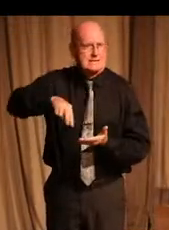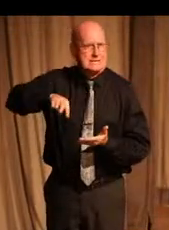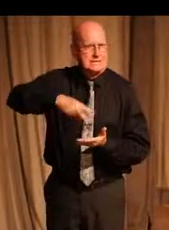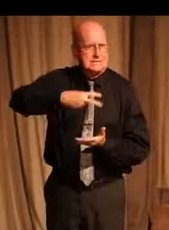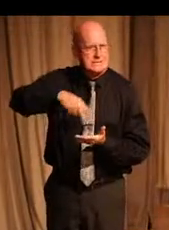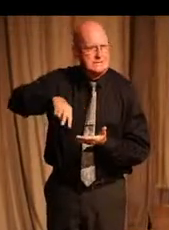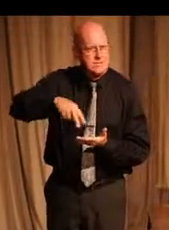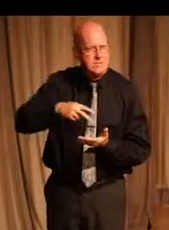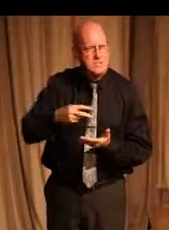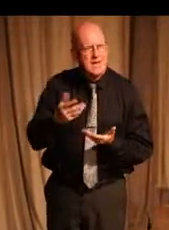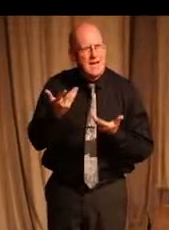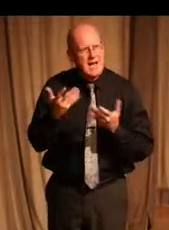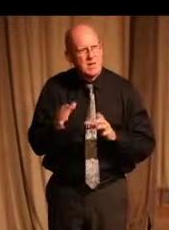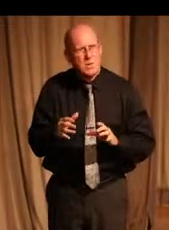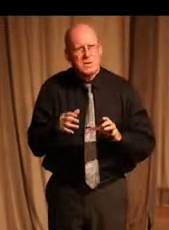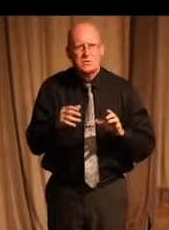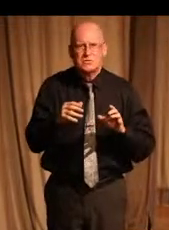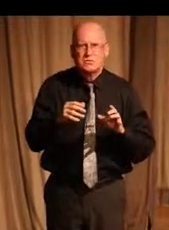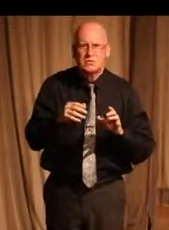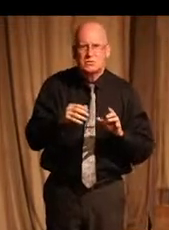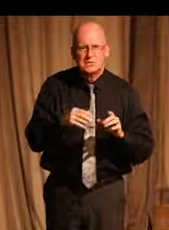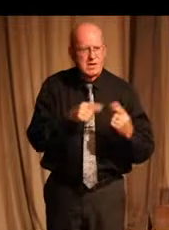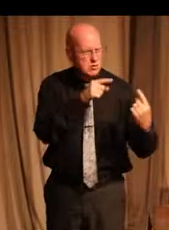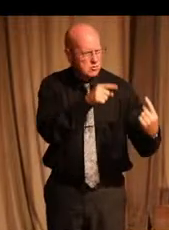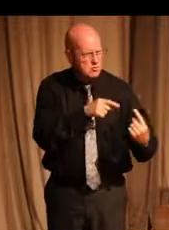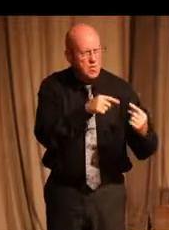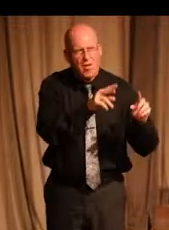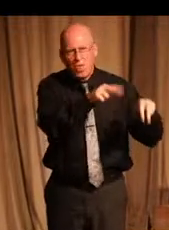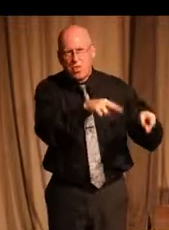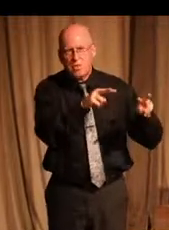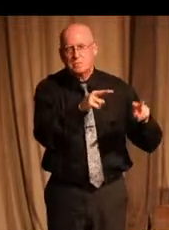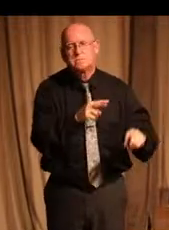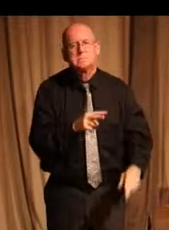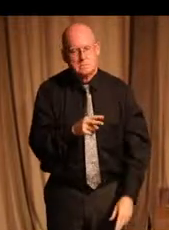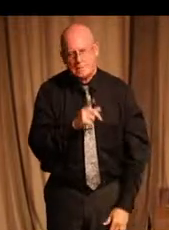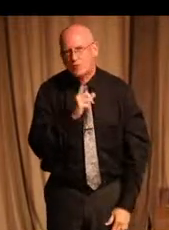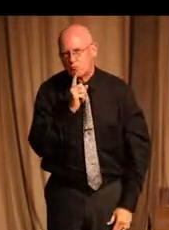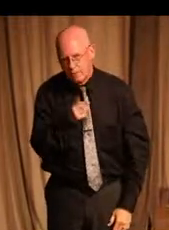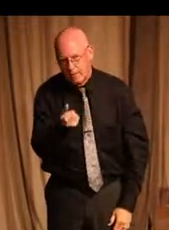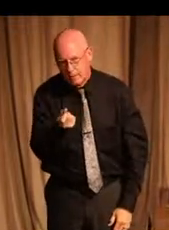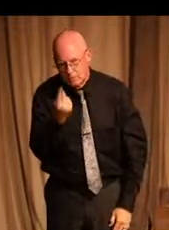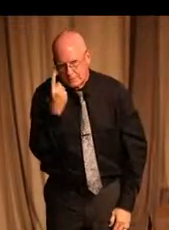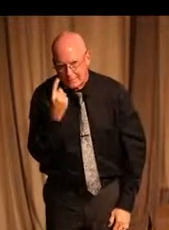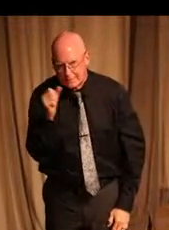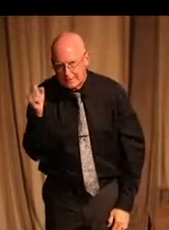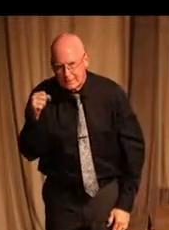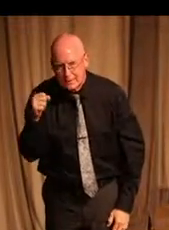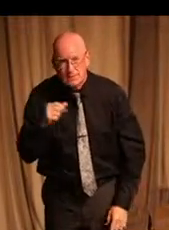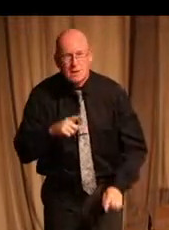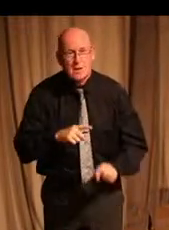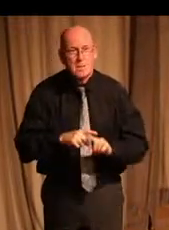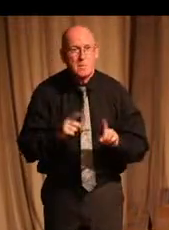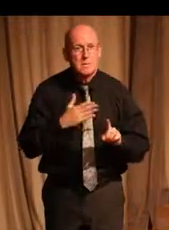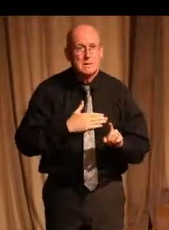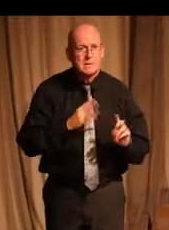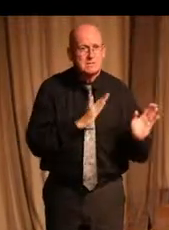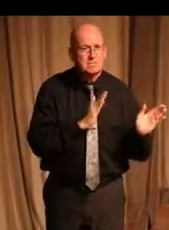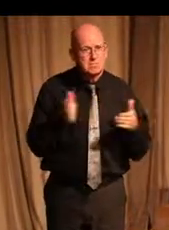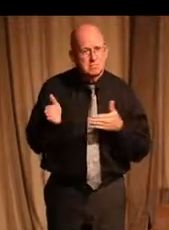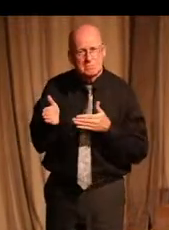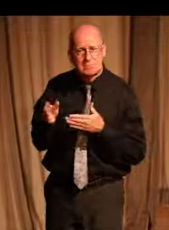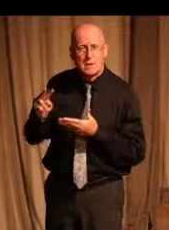I don't want to bring any disrespect to the struggle. It's real. We get that. But can we move to the dancing